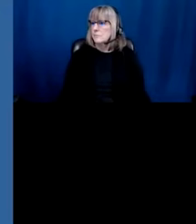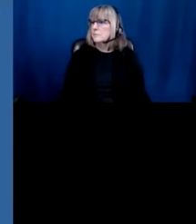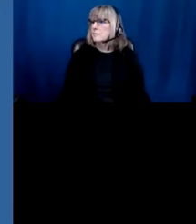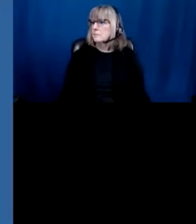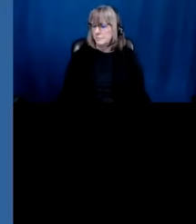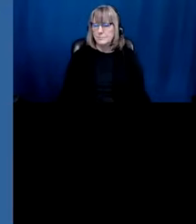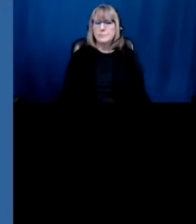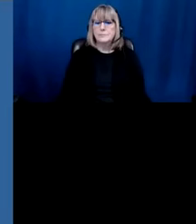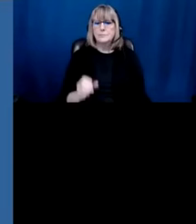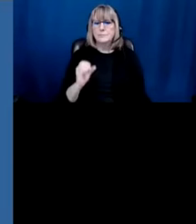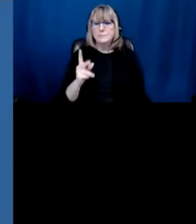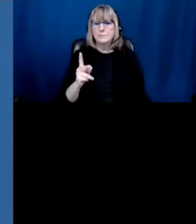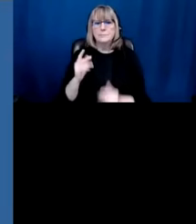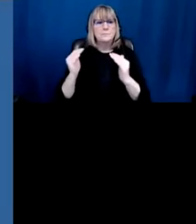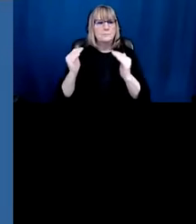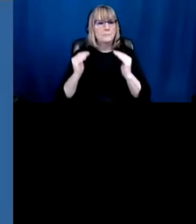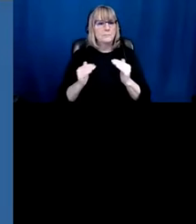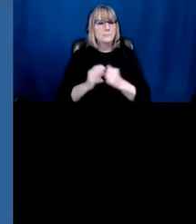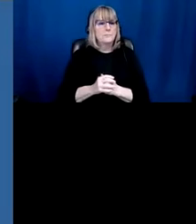All right, we will move on.